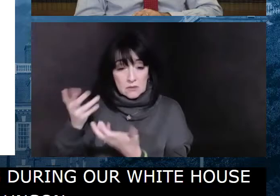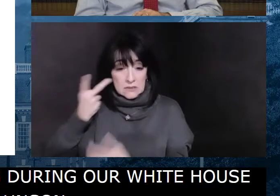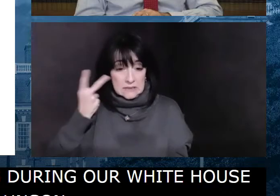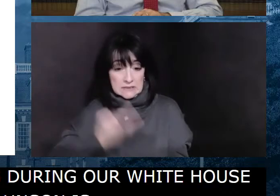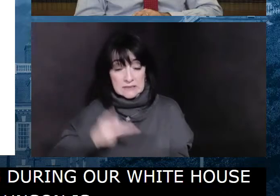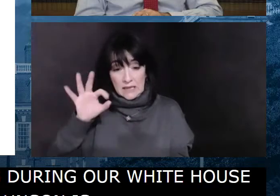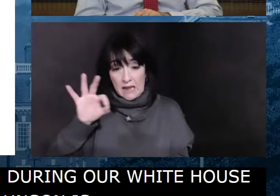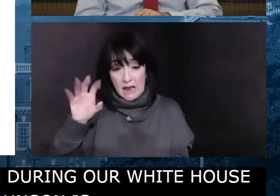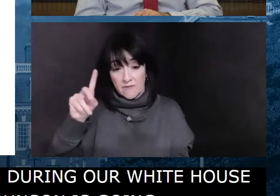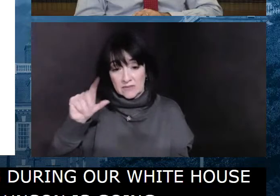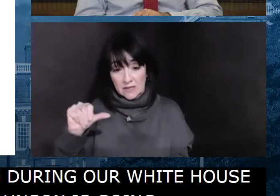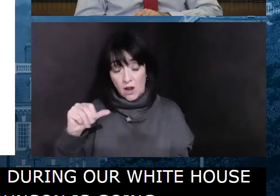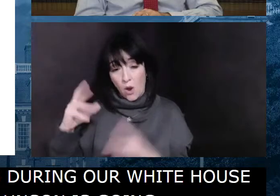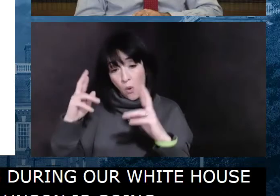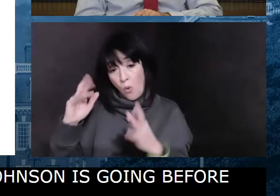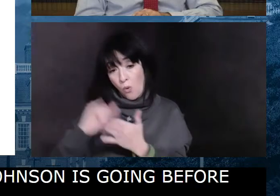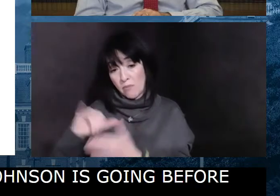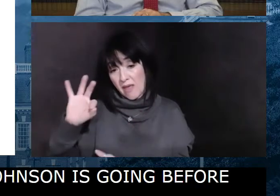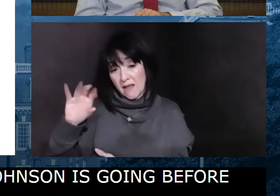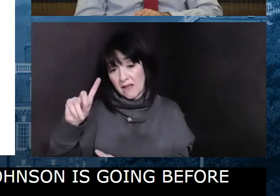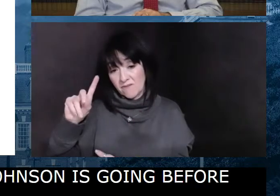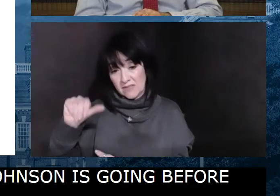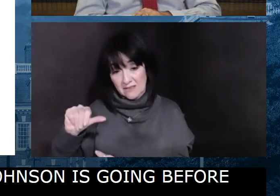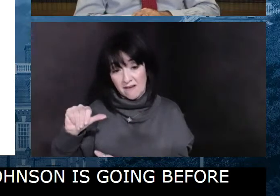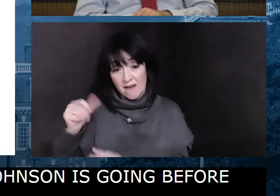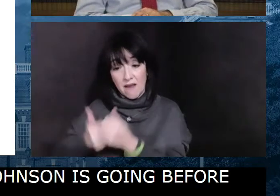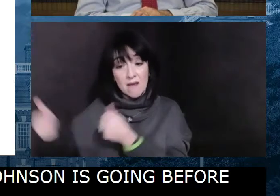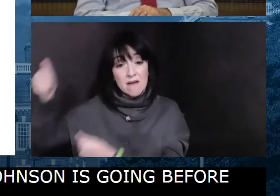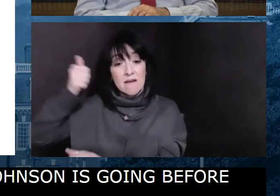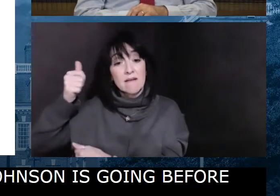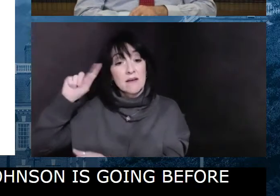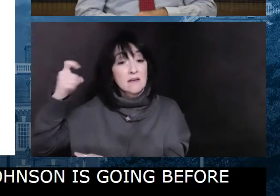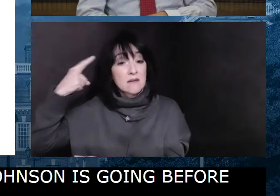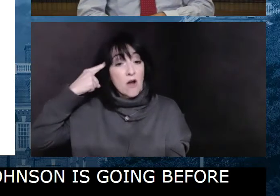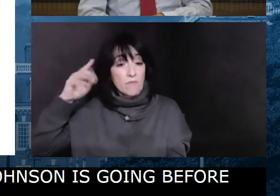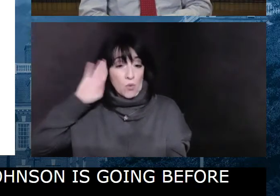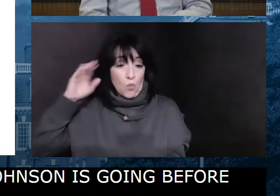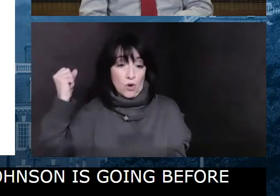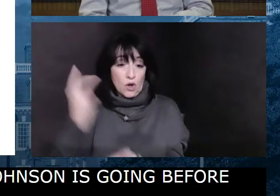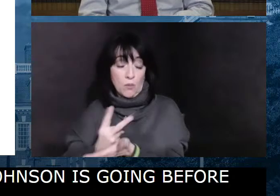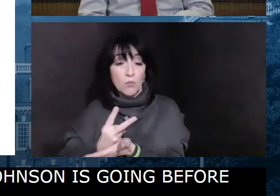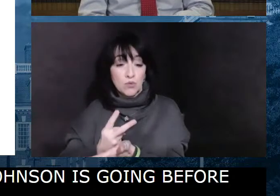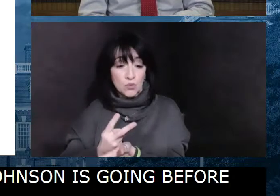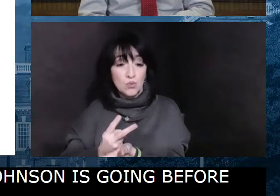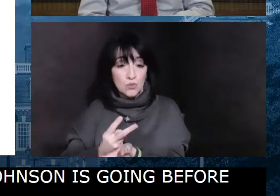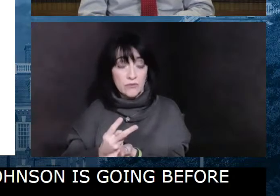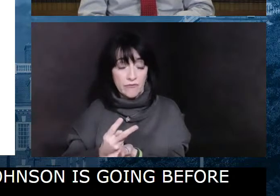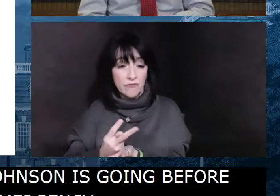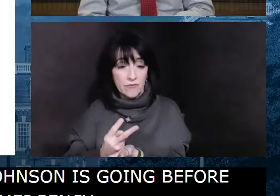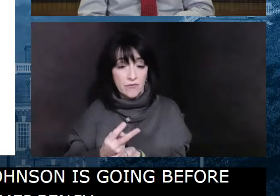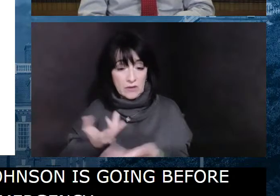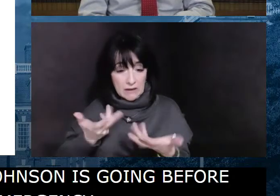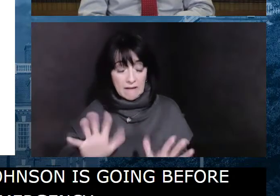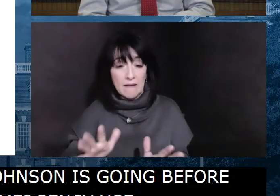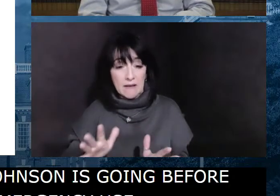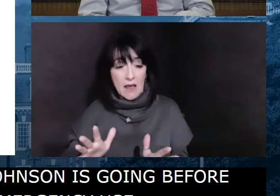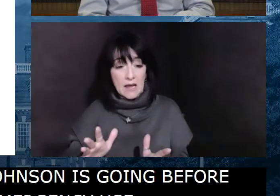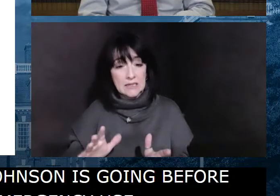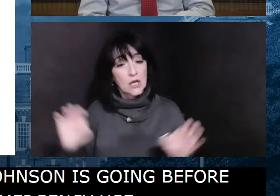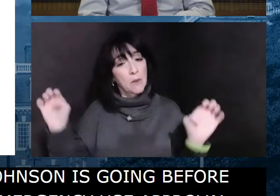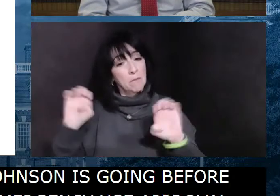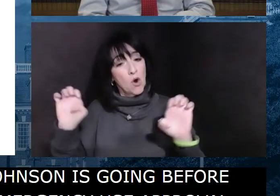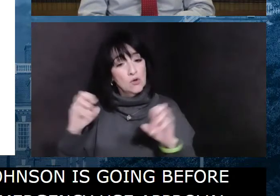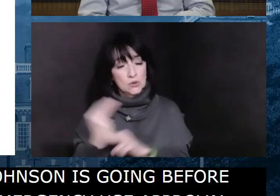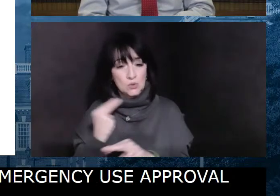approval within several weeks. They did indicate that there's not a lot of additional supply ready